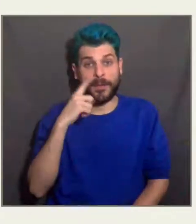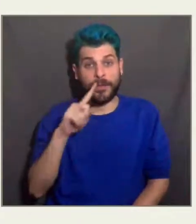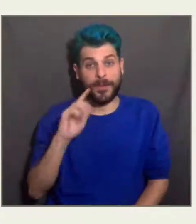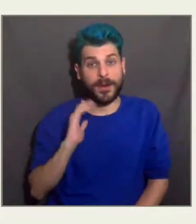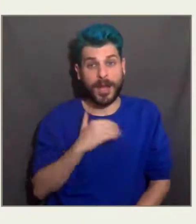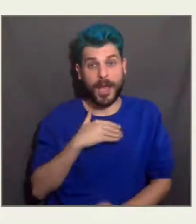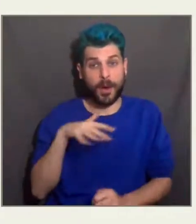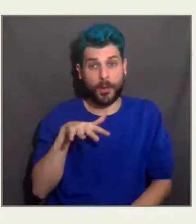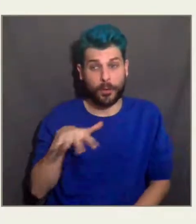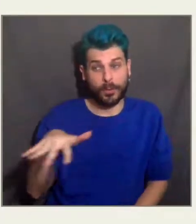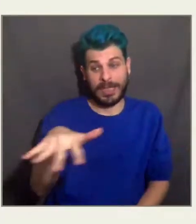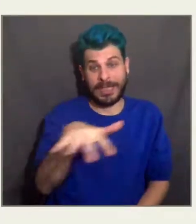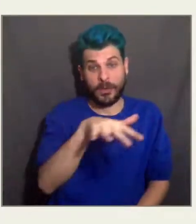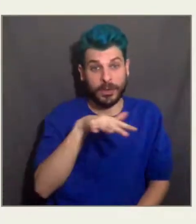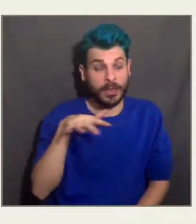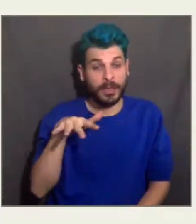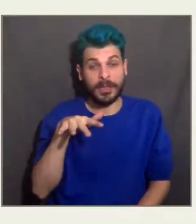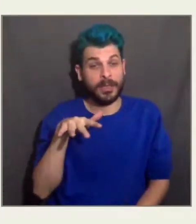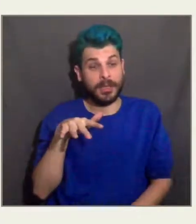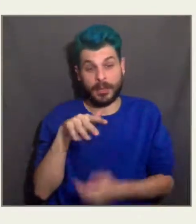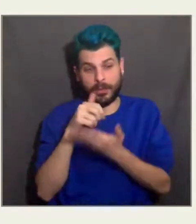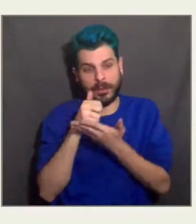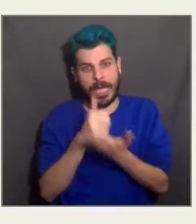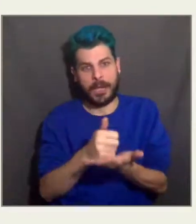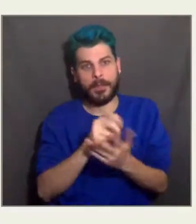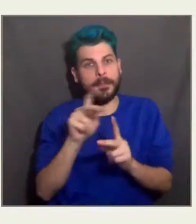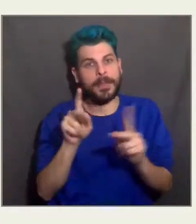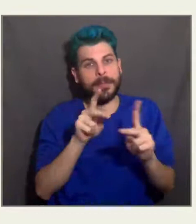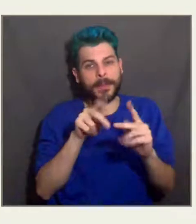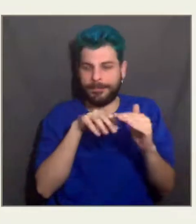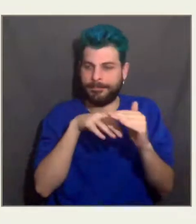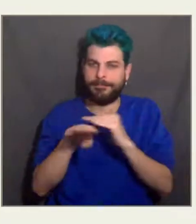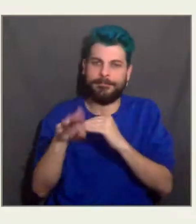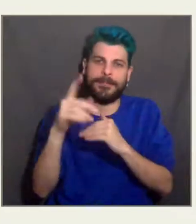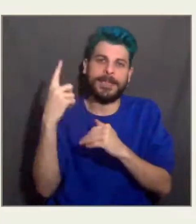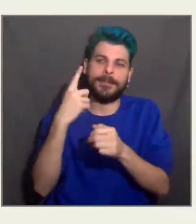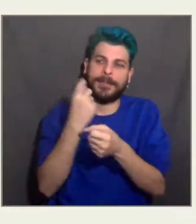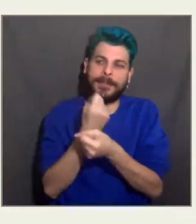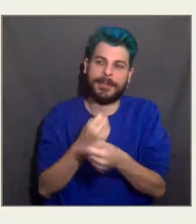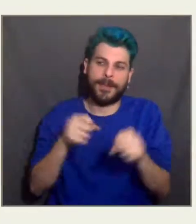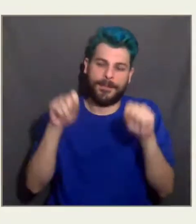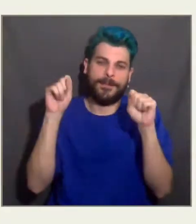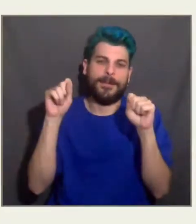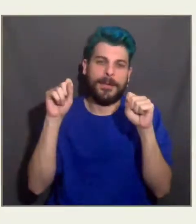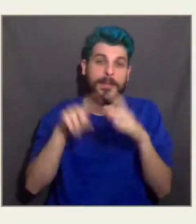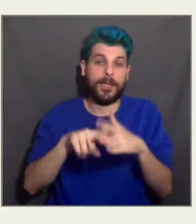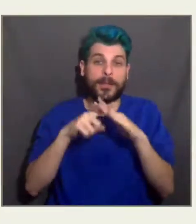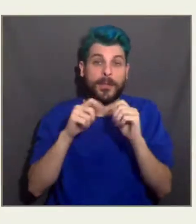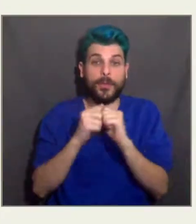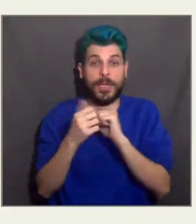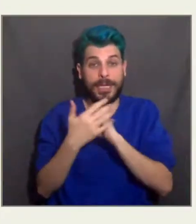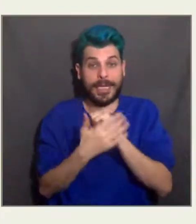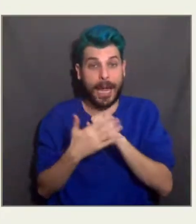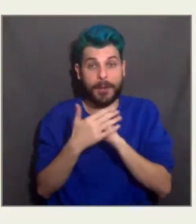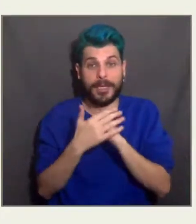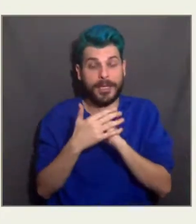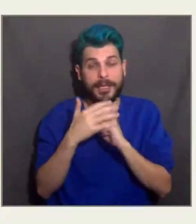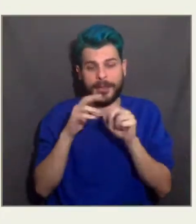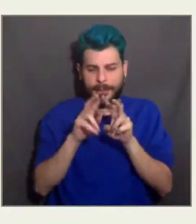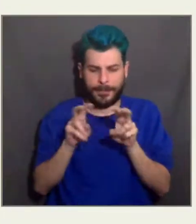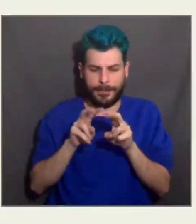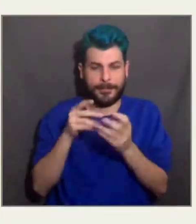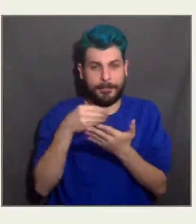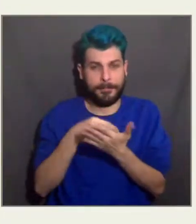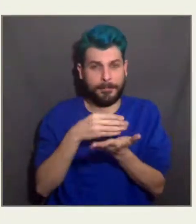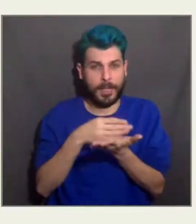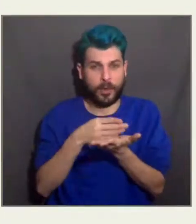safe camp or safe park places is for every city and every county to look at their assets, their private, public assets. Where